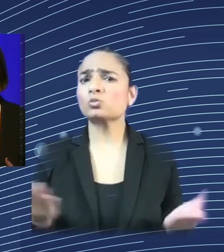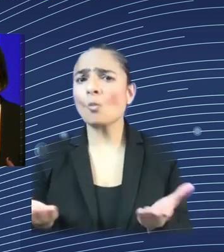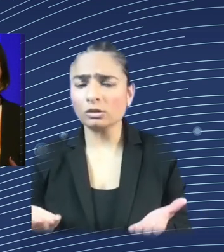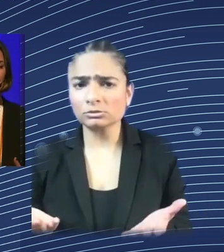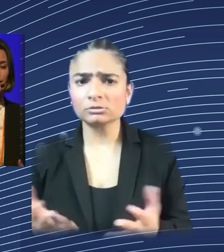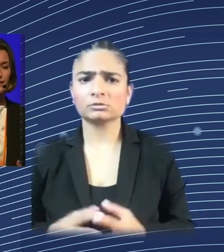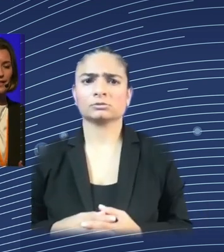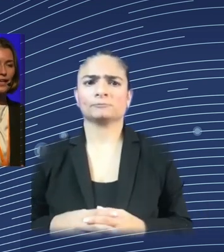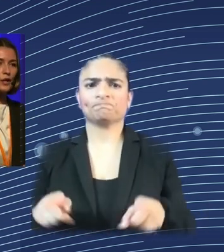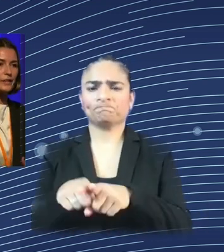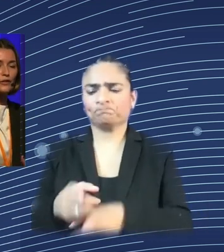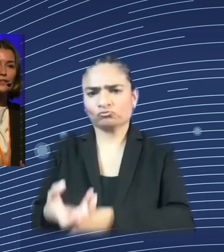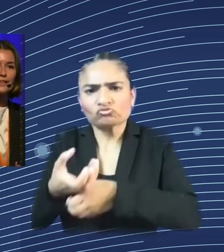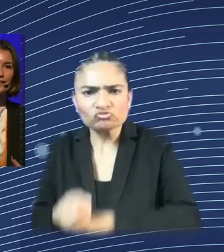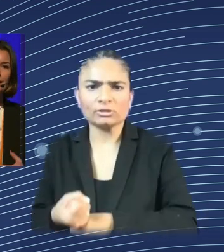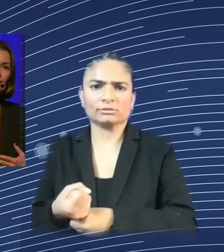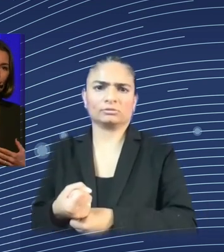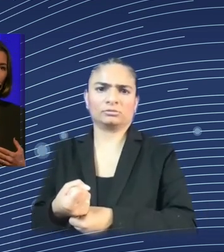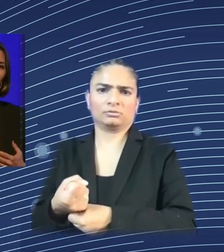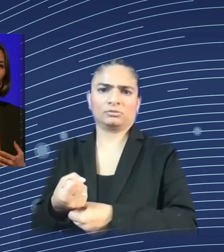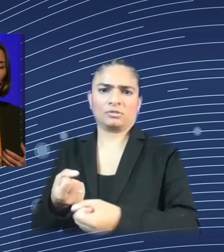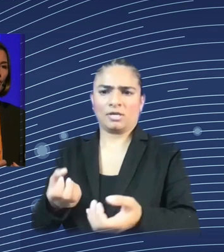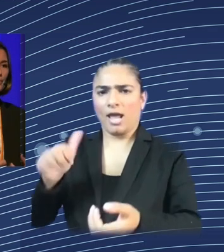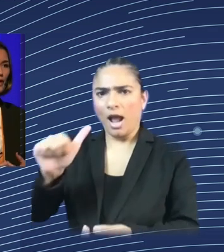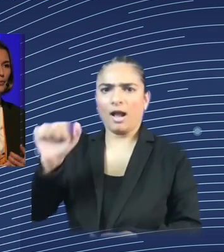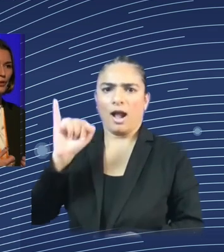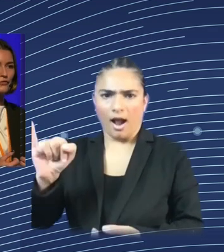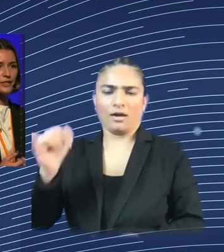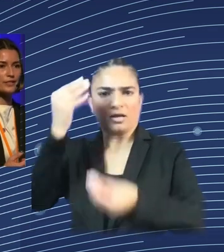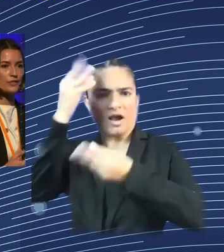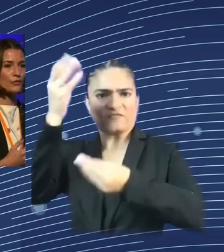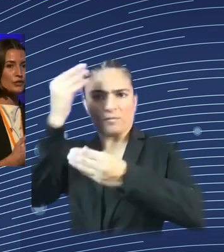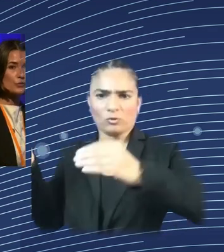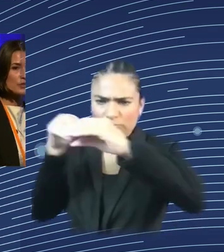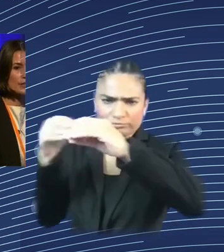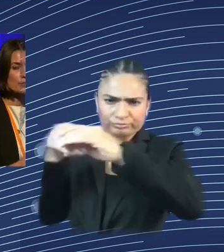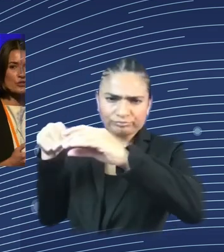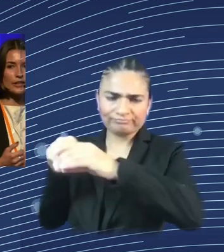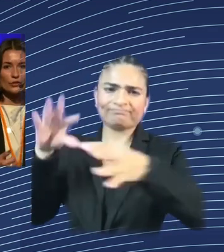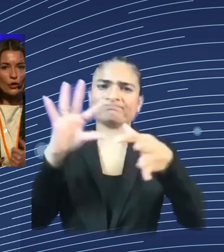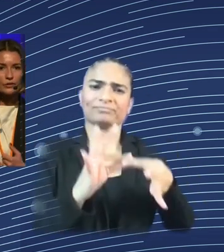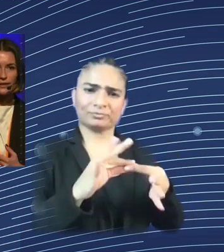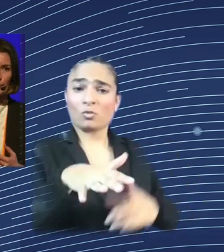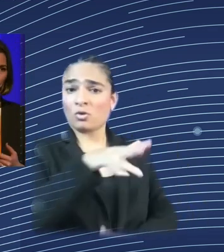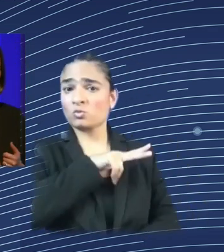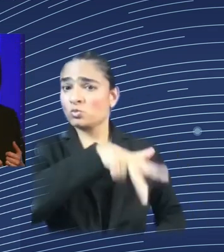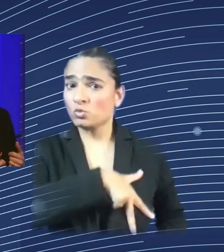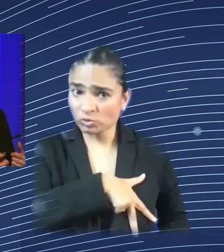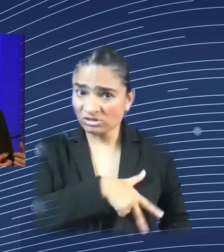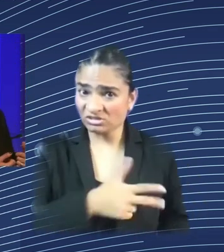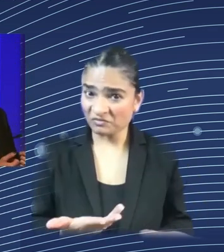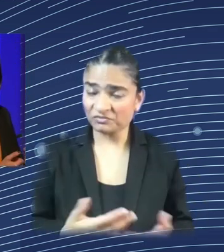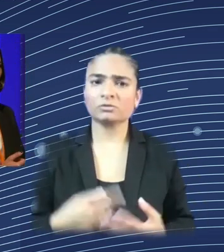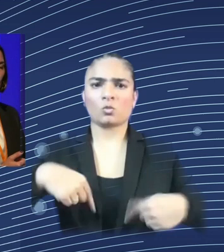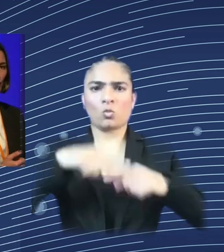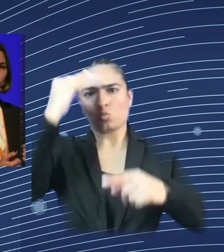social services? We definitely need to know more about the preferences of the users, which are not only the public